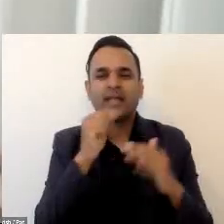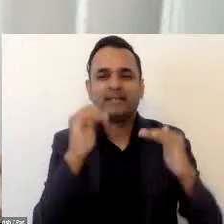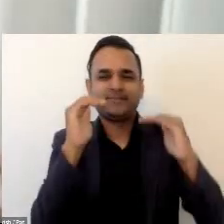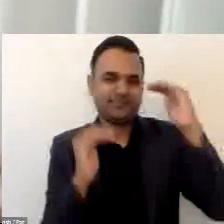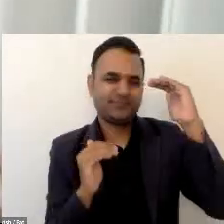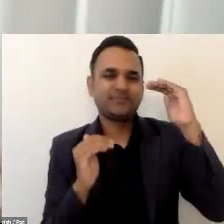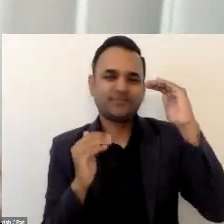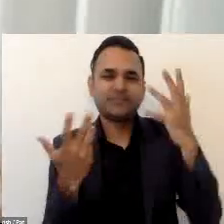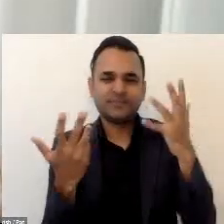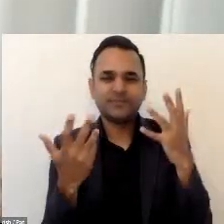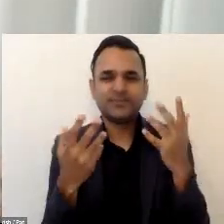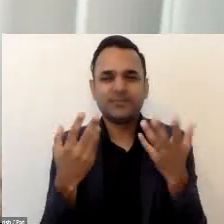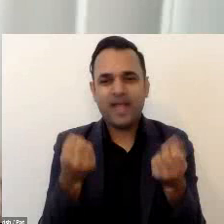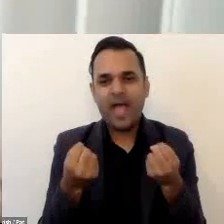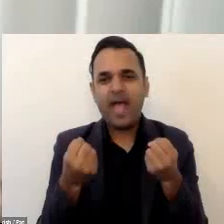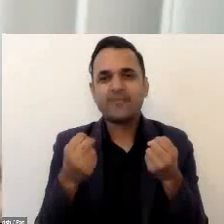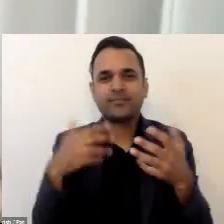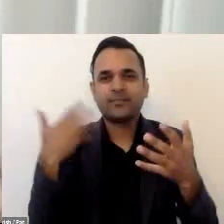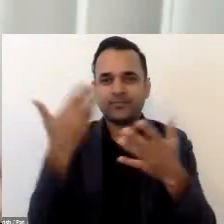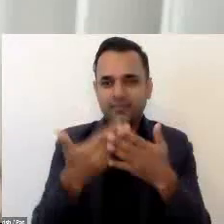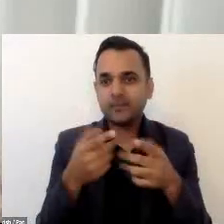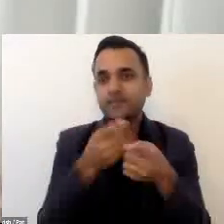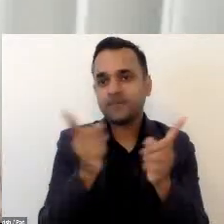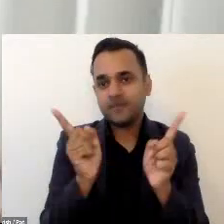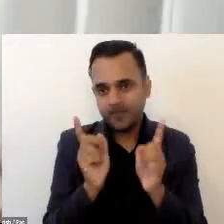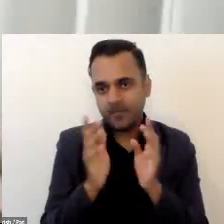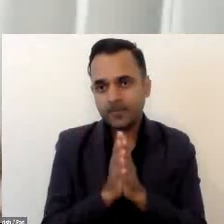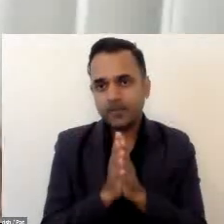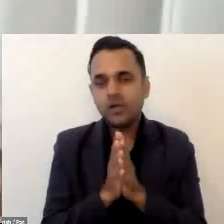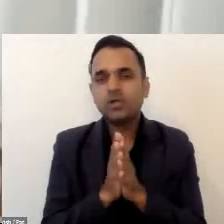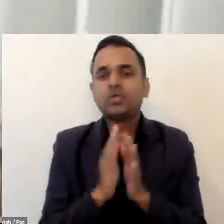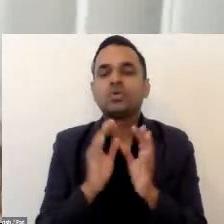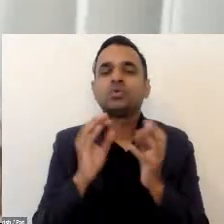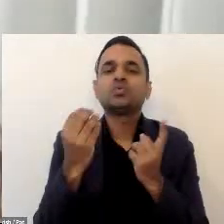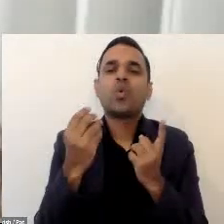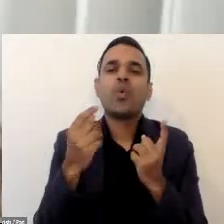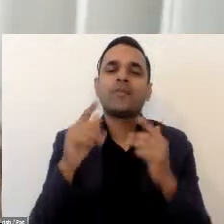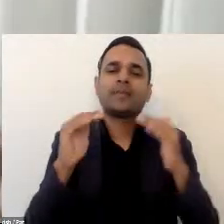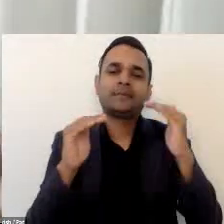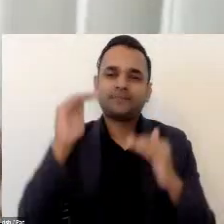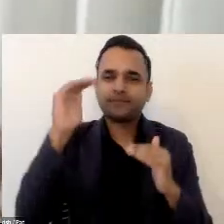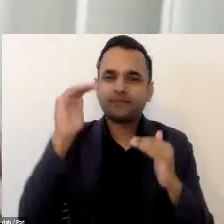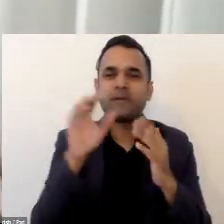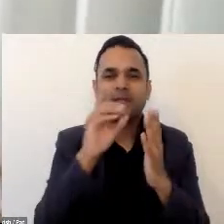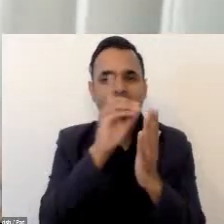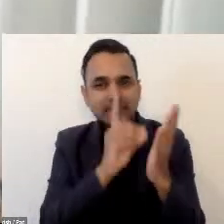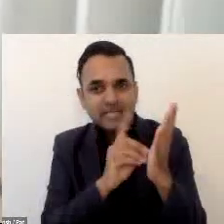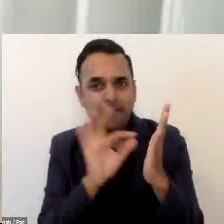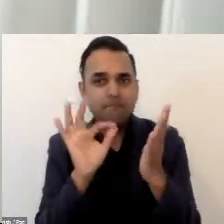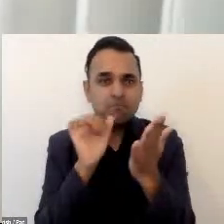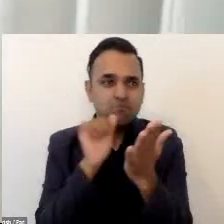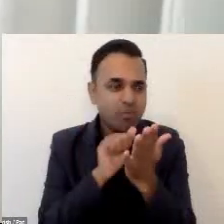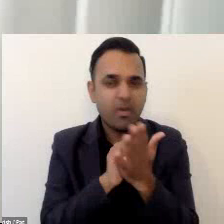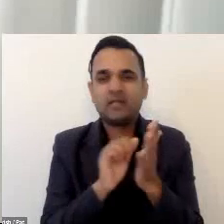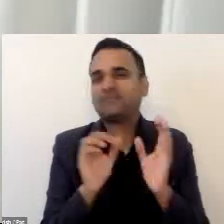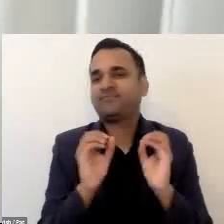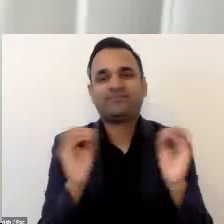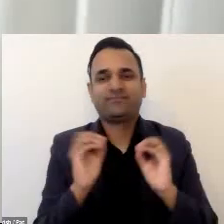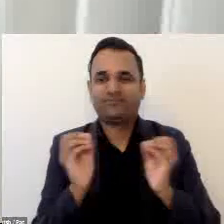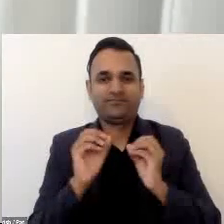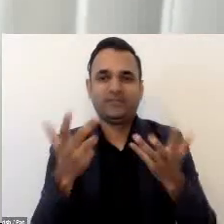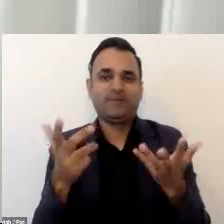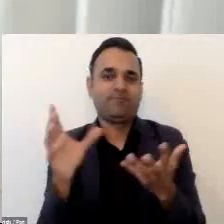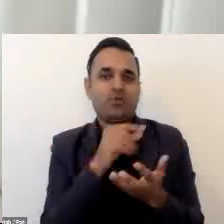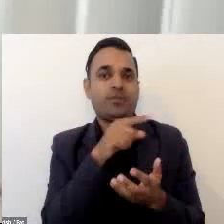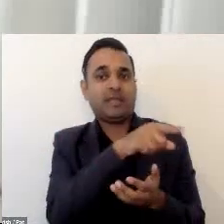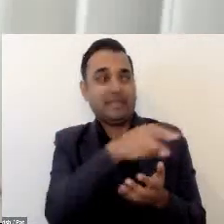for example, look at the sectors where you do have majority of workers. I mean, I'm looking at Asia right now, and I'm looking at the garment